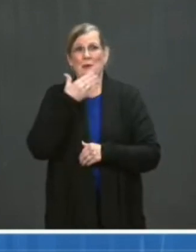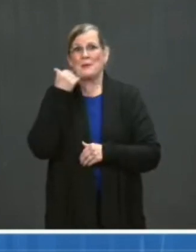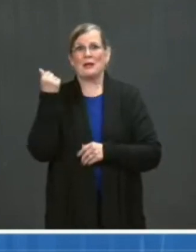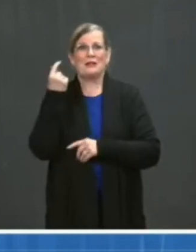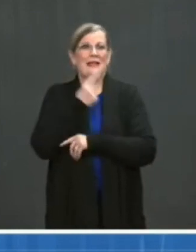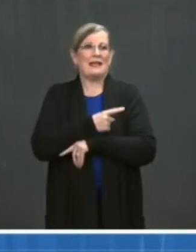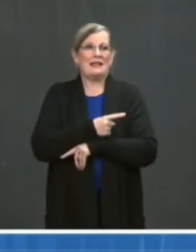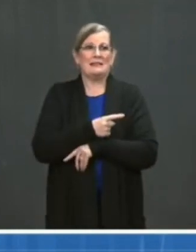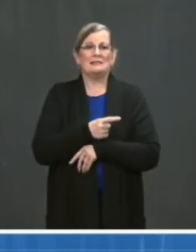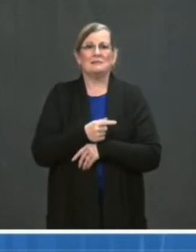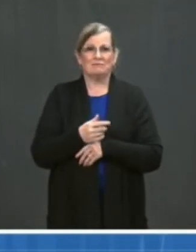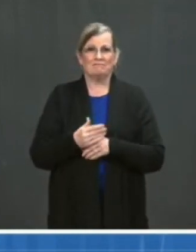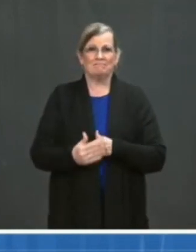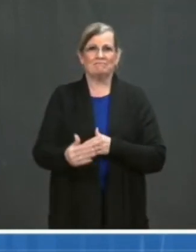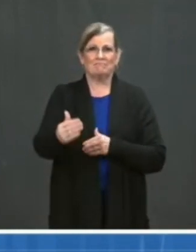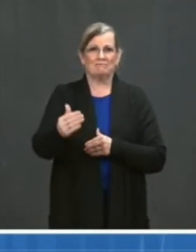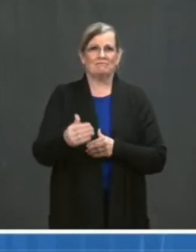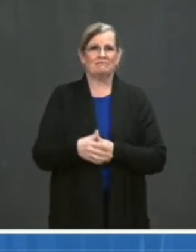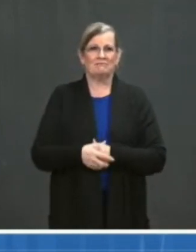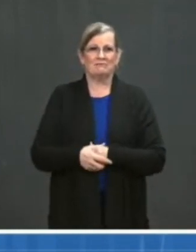General. Let's open it up for a few questions.